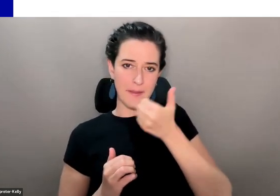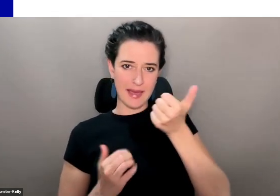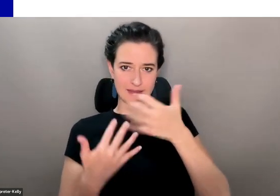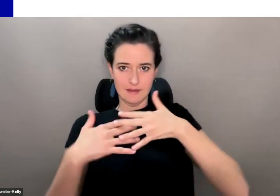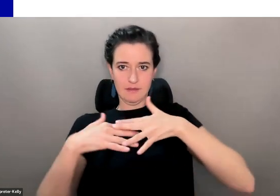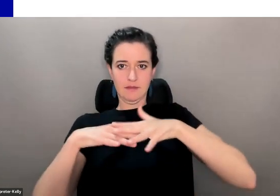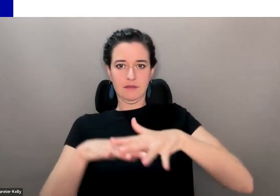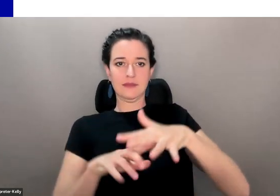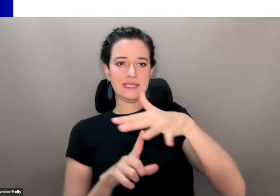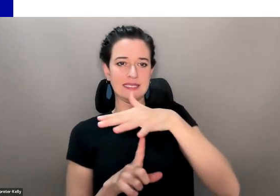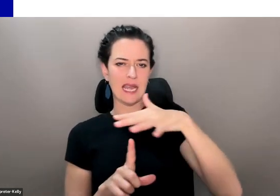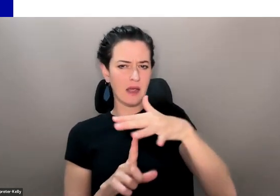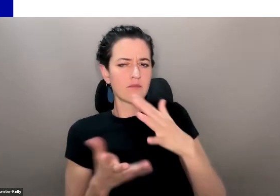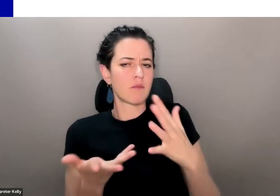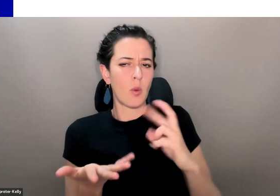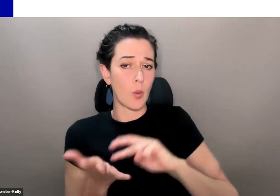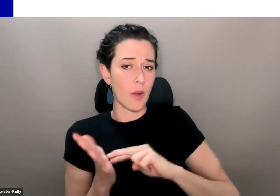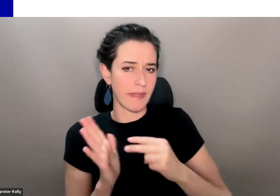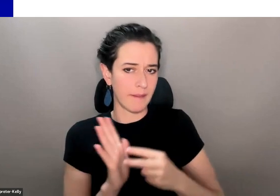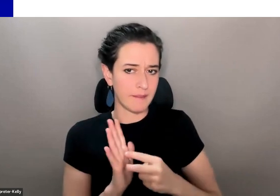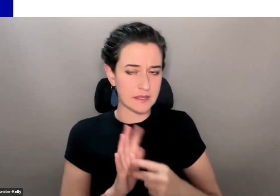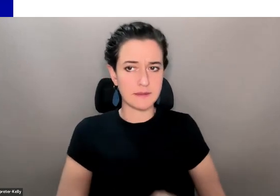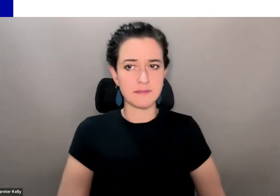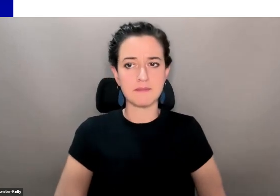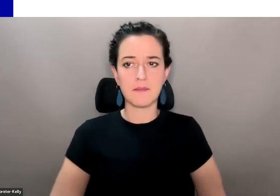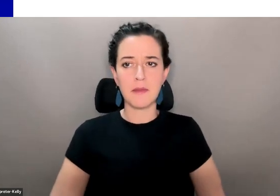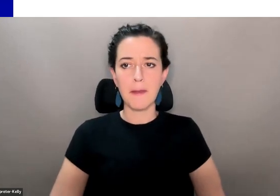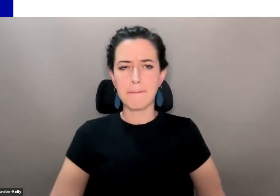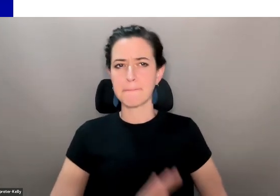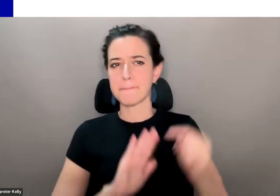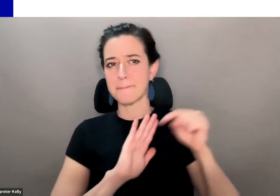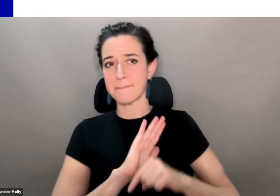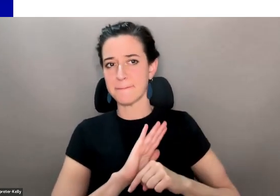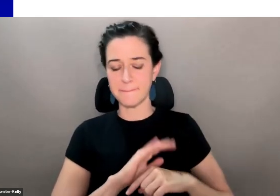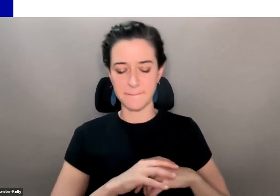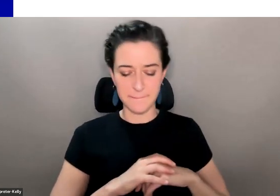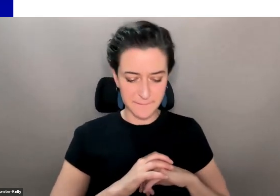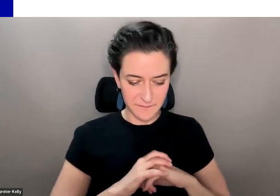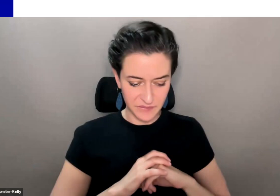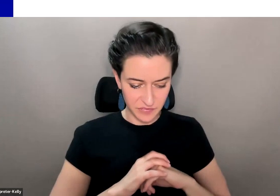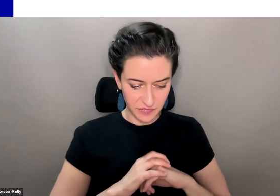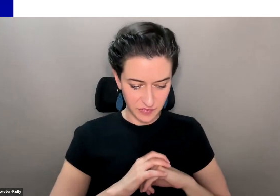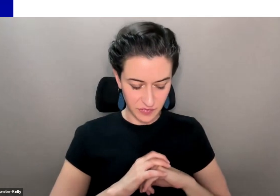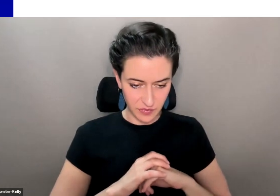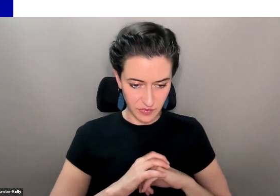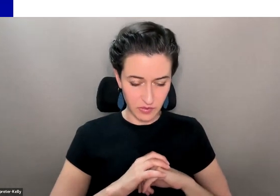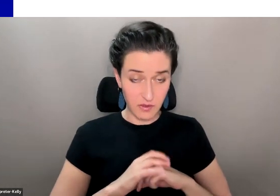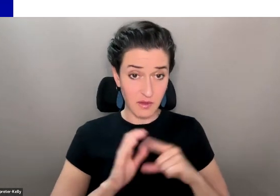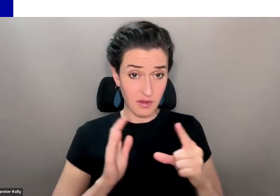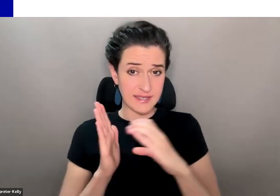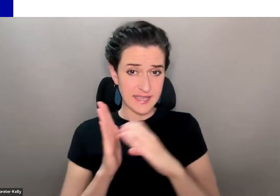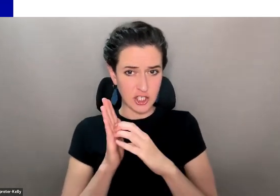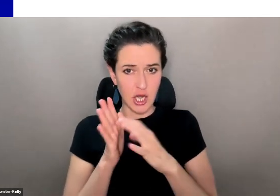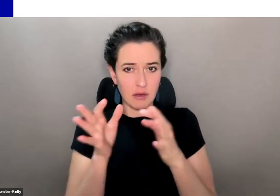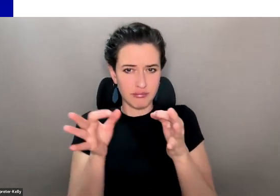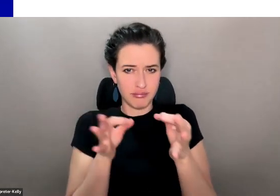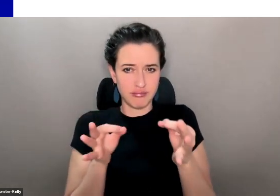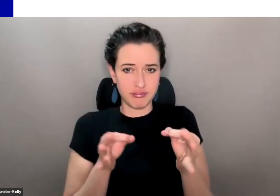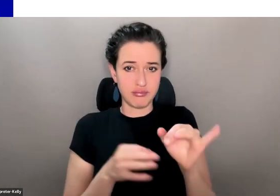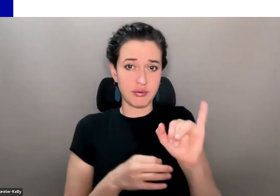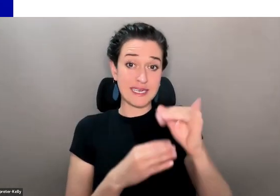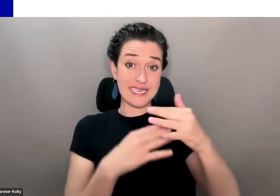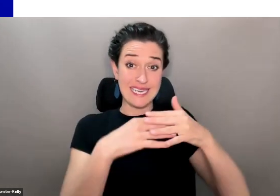means. To get to the nitty-gritty, we describe in this new section what segregated settings are and